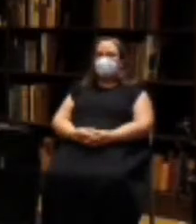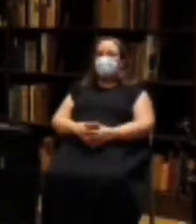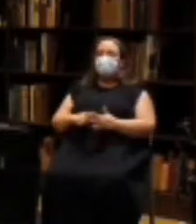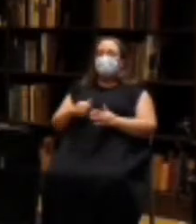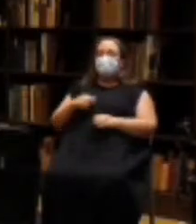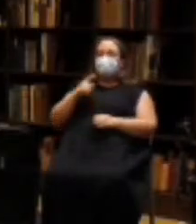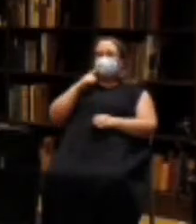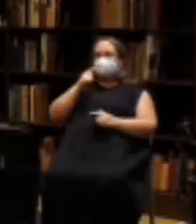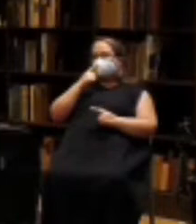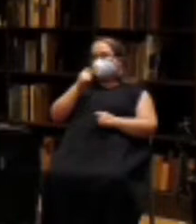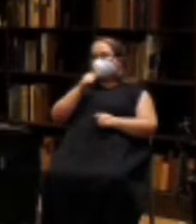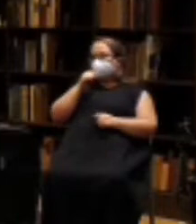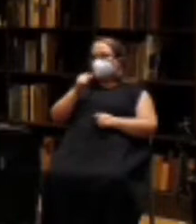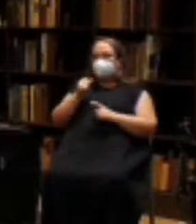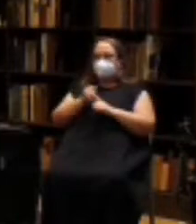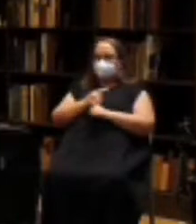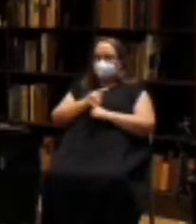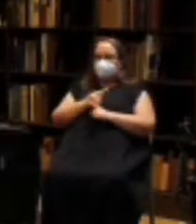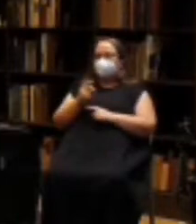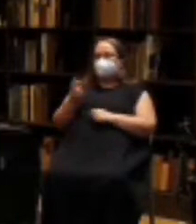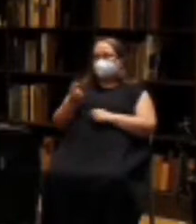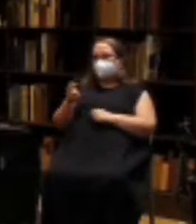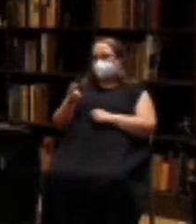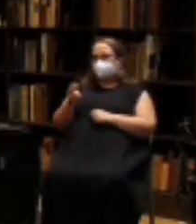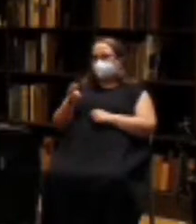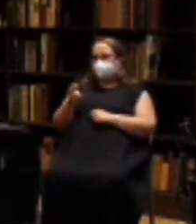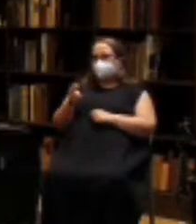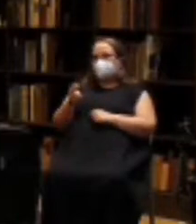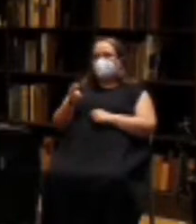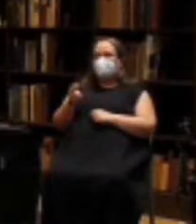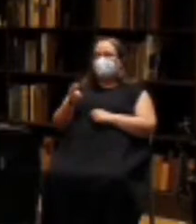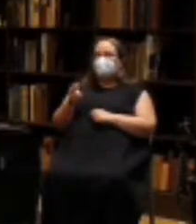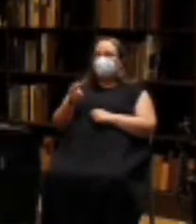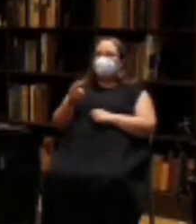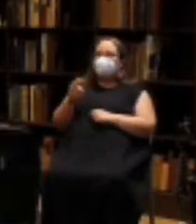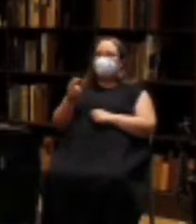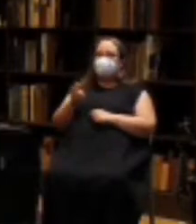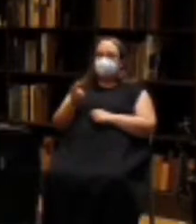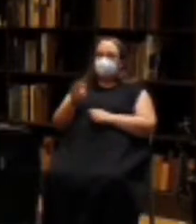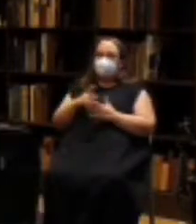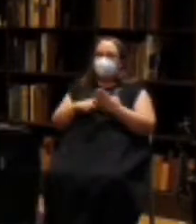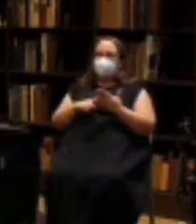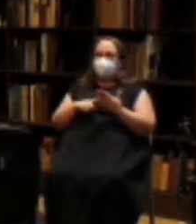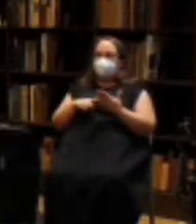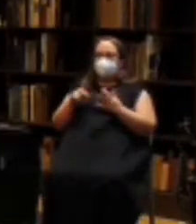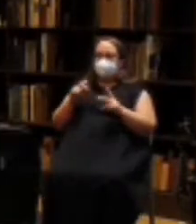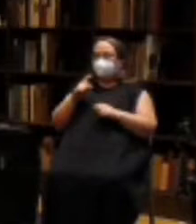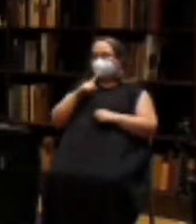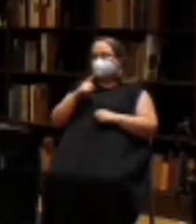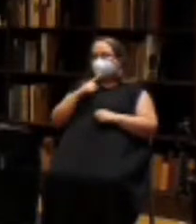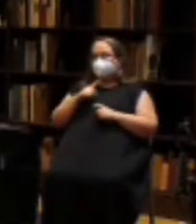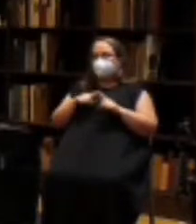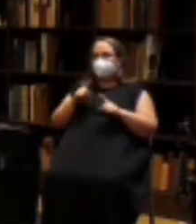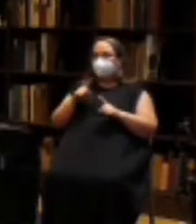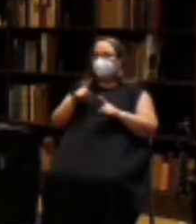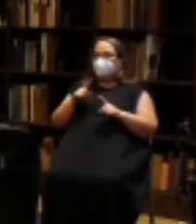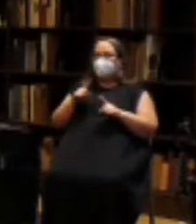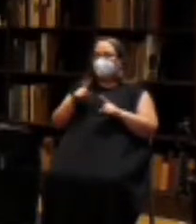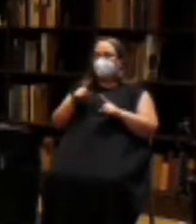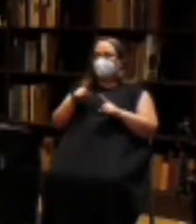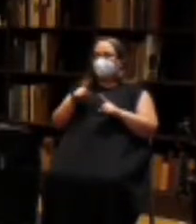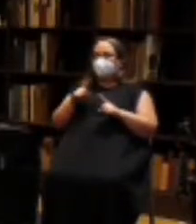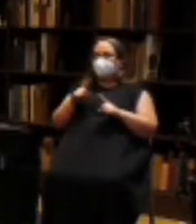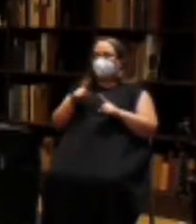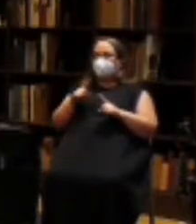is interesting, and not to get too in the weeds of like the history or the historiography and what scholars are saying, right? But there's been a sort